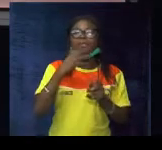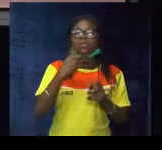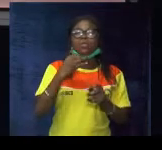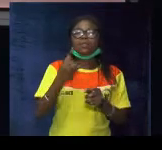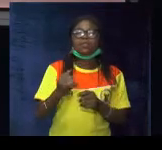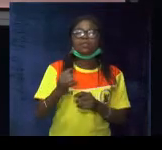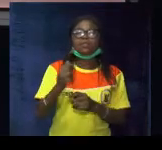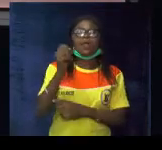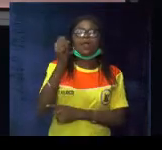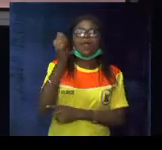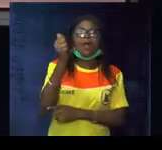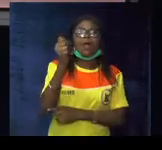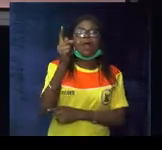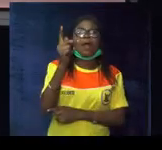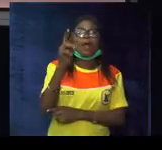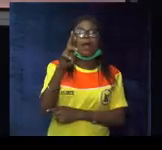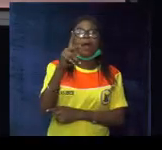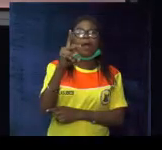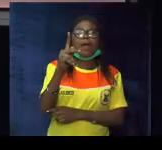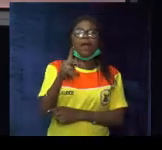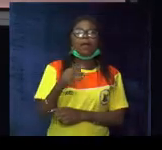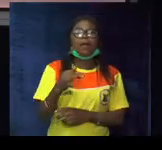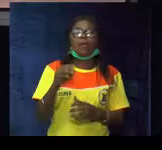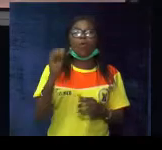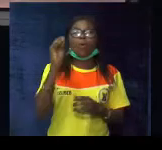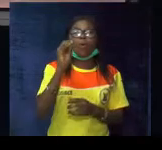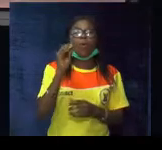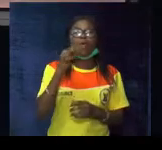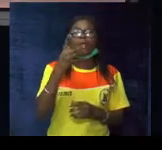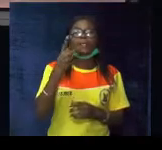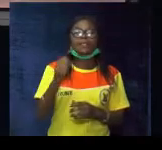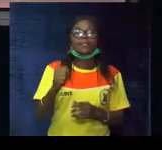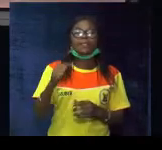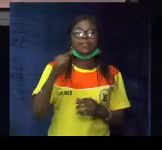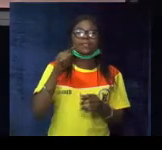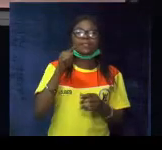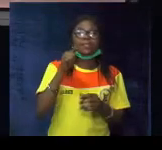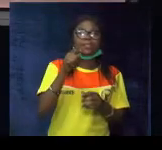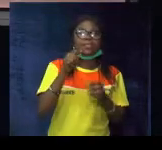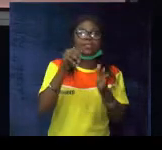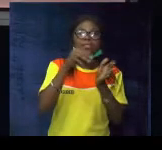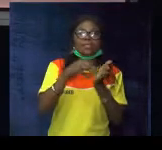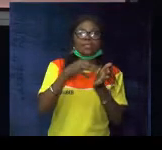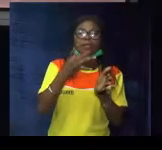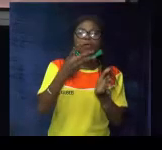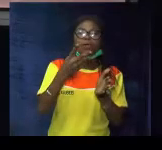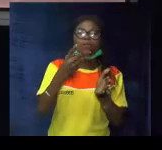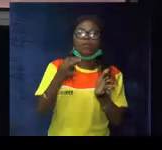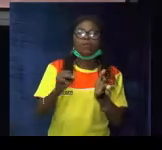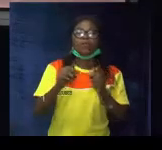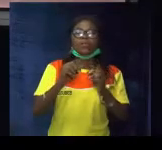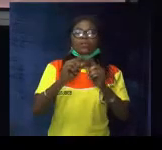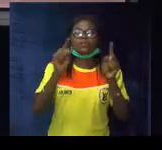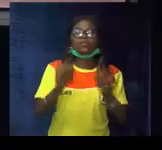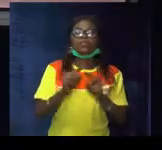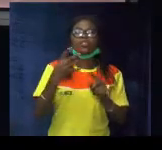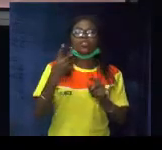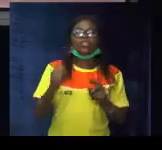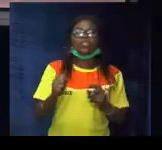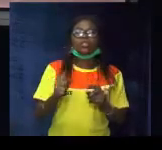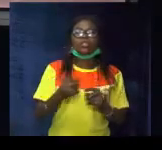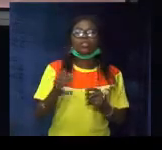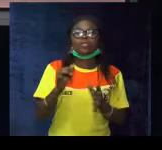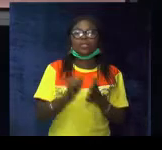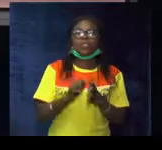OM. O is the center of the circle and M is on the circumference. The straight line that joins them